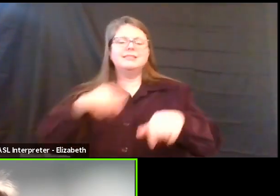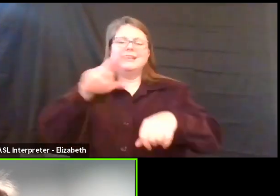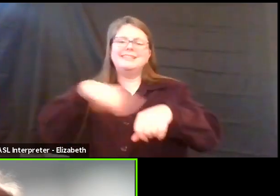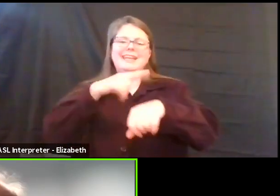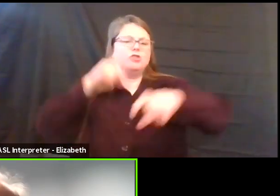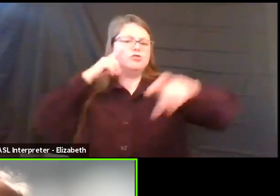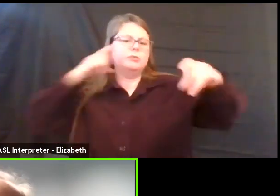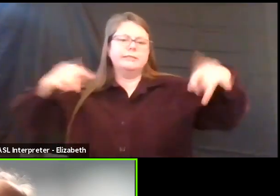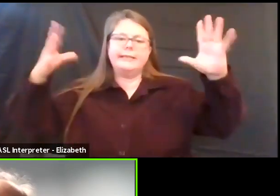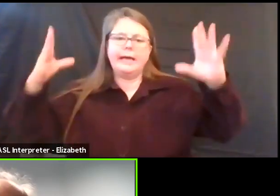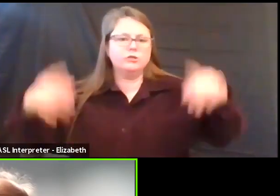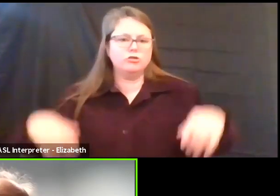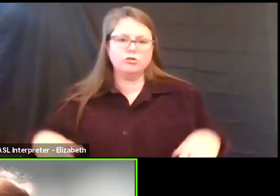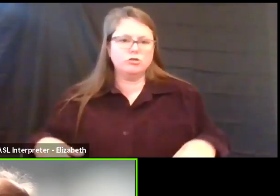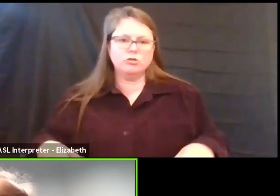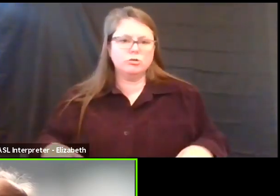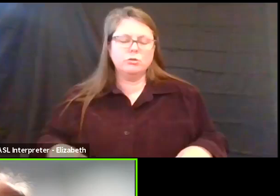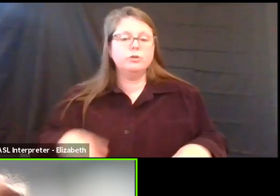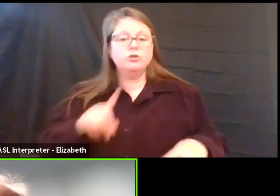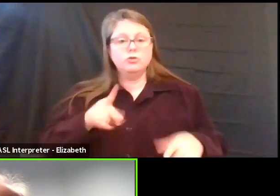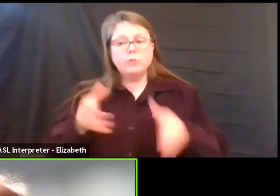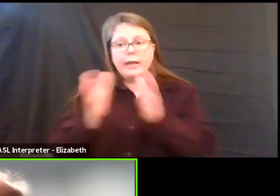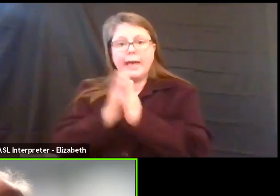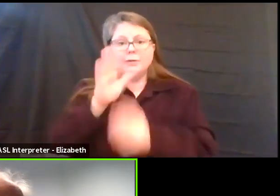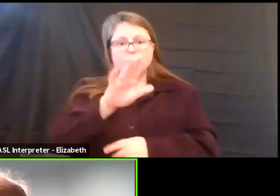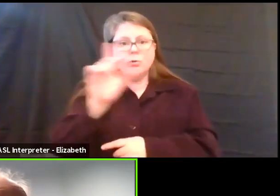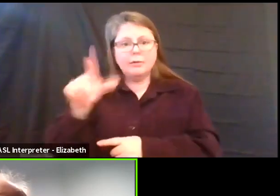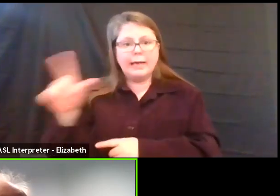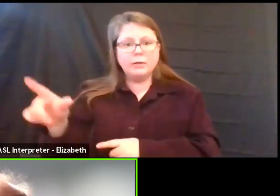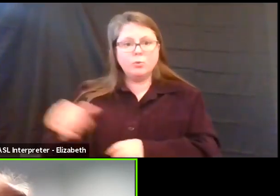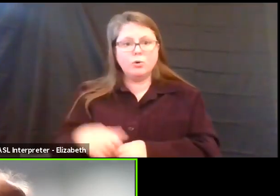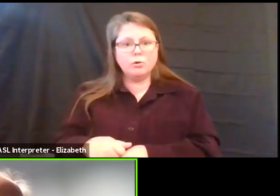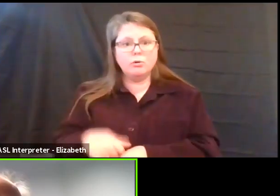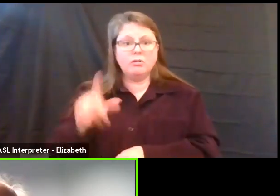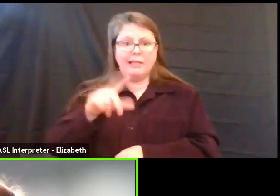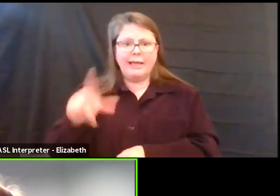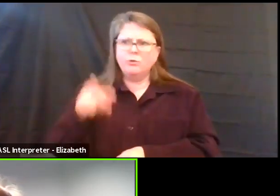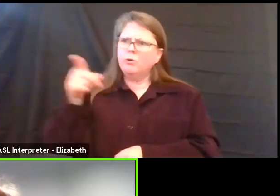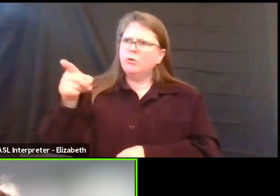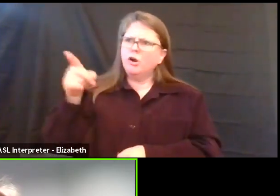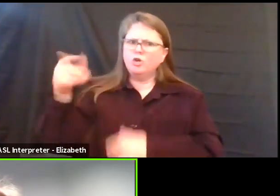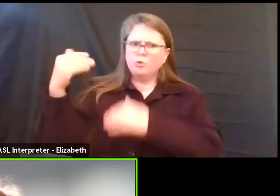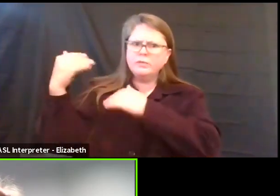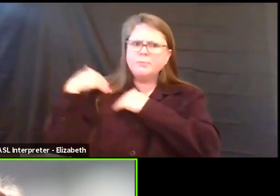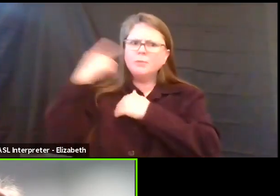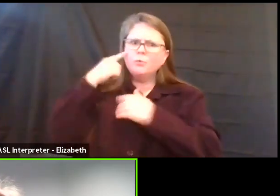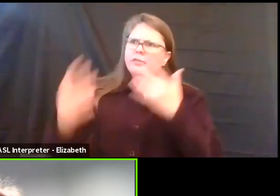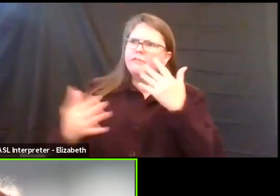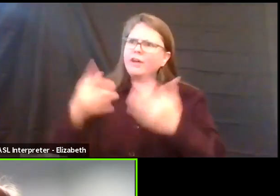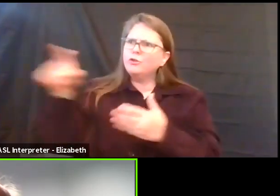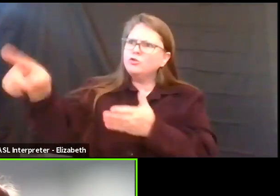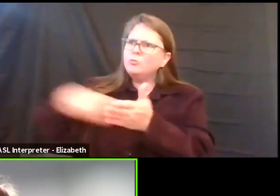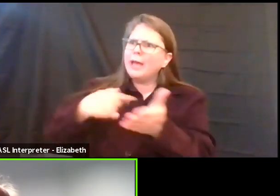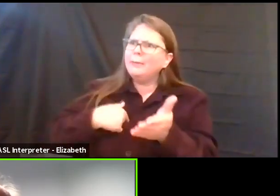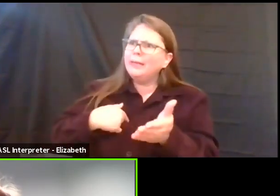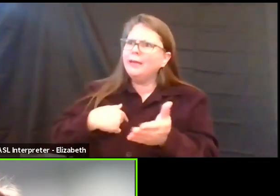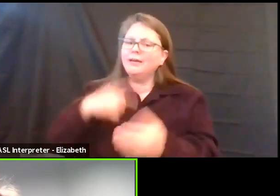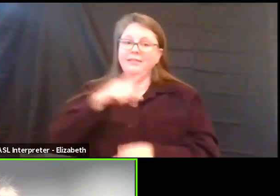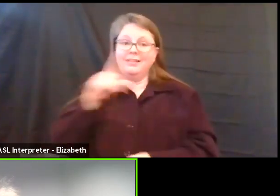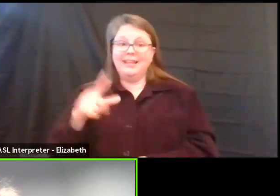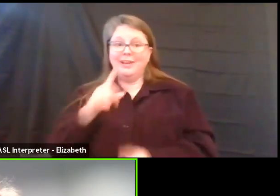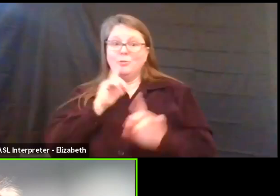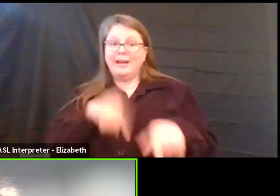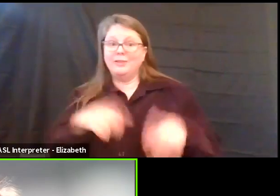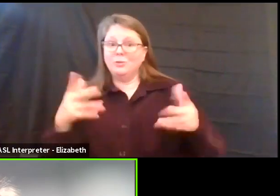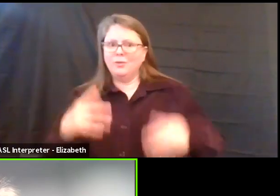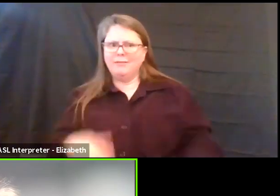your landlord, are you responsible for the fire, landlord? Should you be paying me? I think your landlord would say no. If you're having